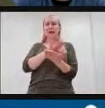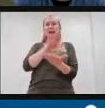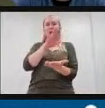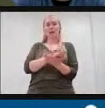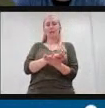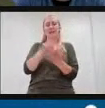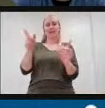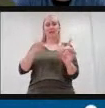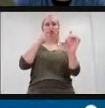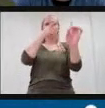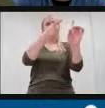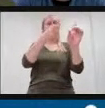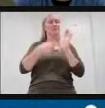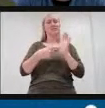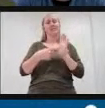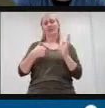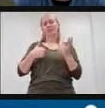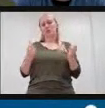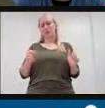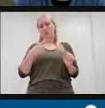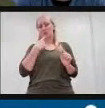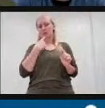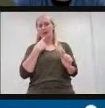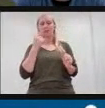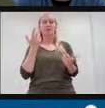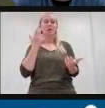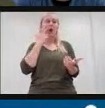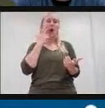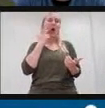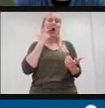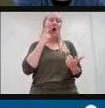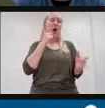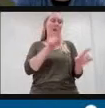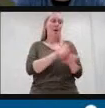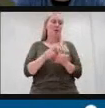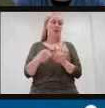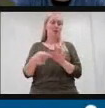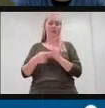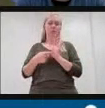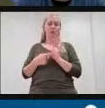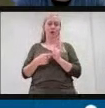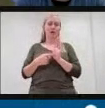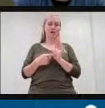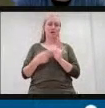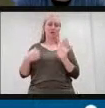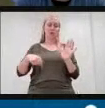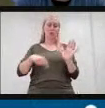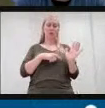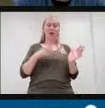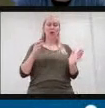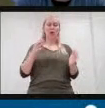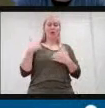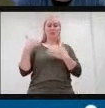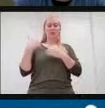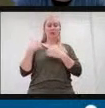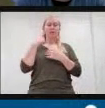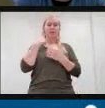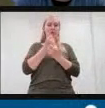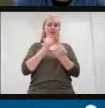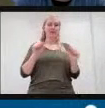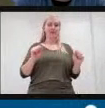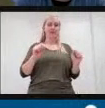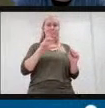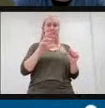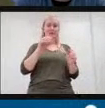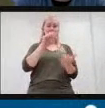just an example of what I'm trying to say, because they are also required statutorily that we are responsible for safety and academics.